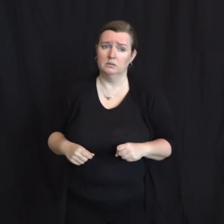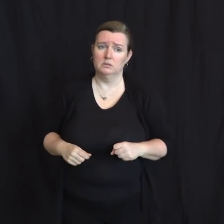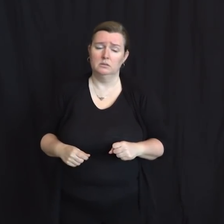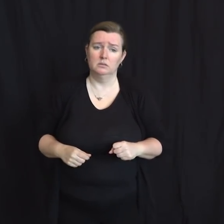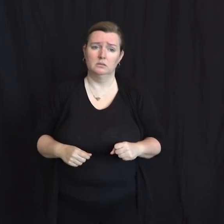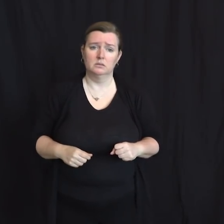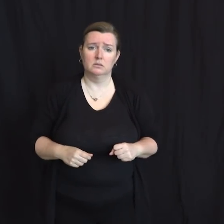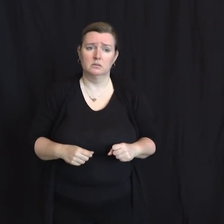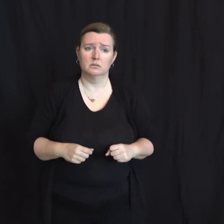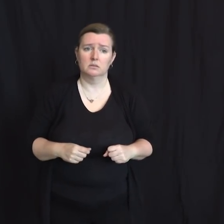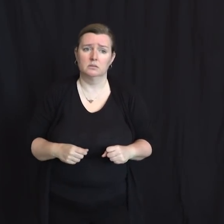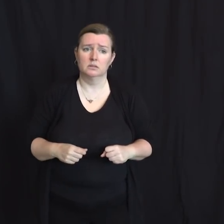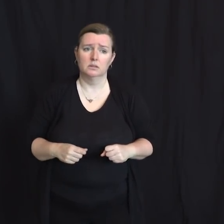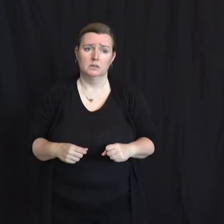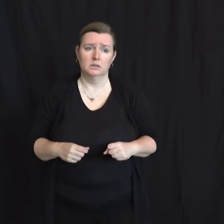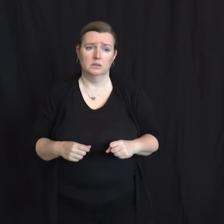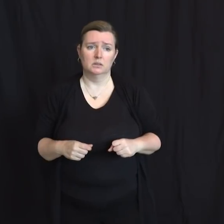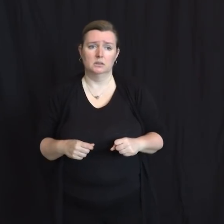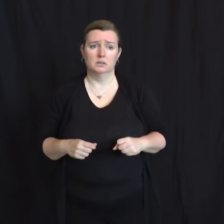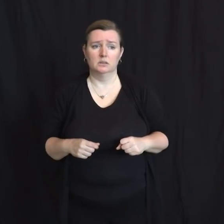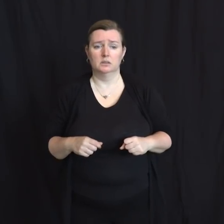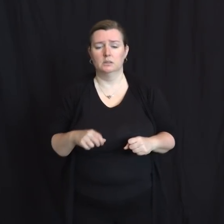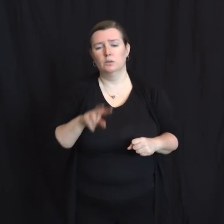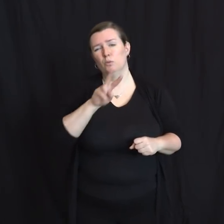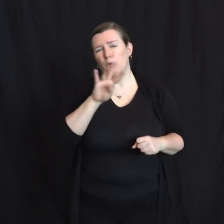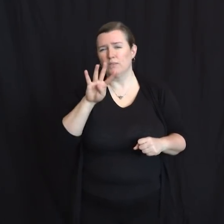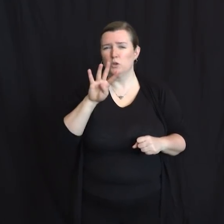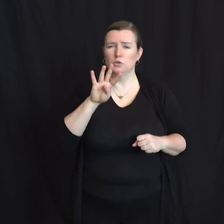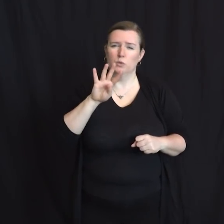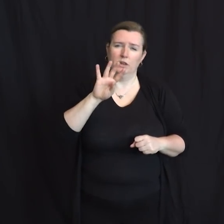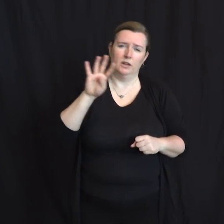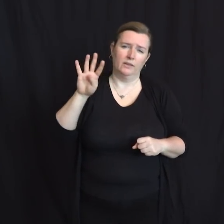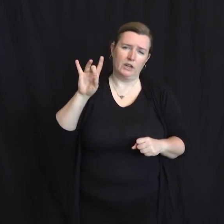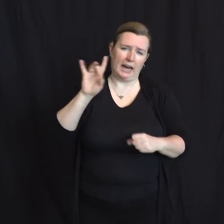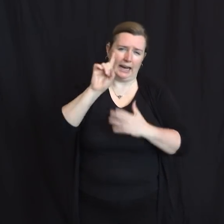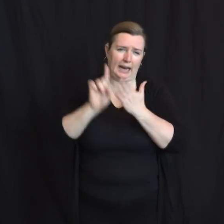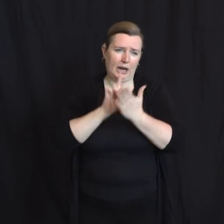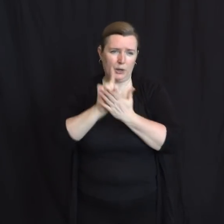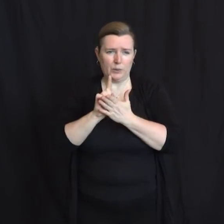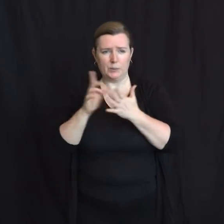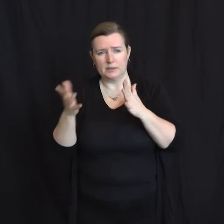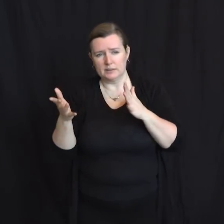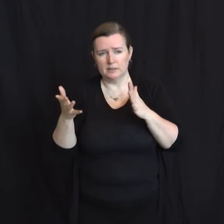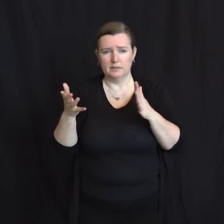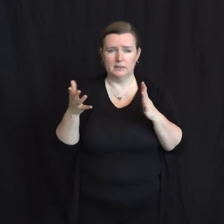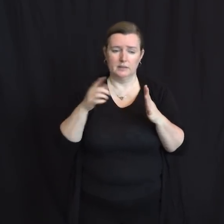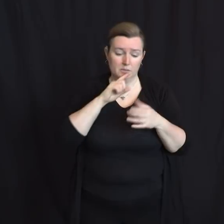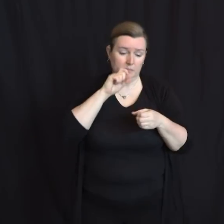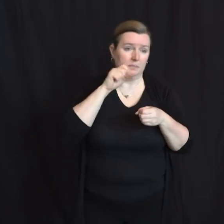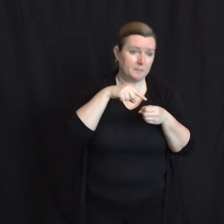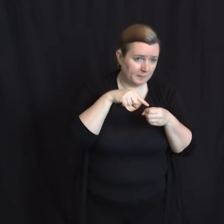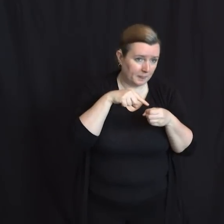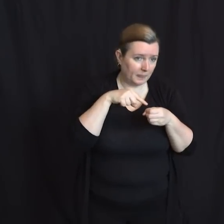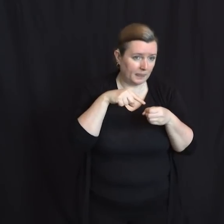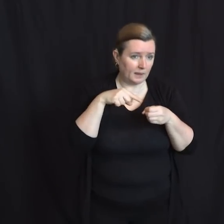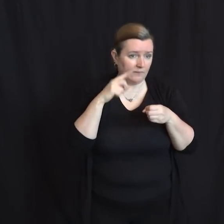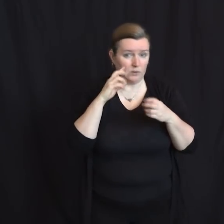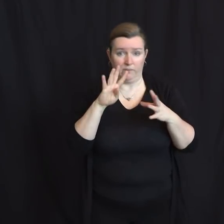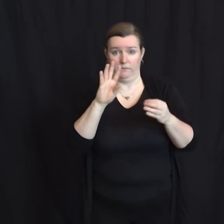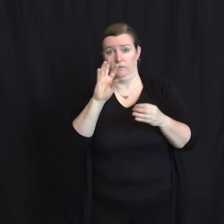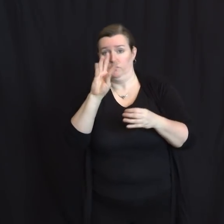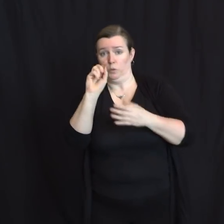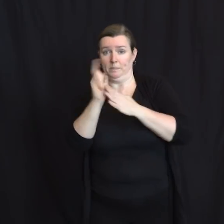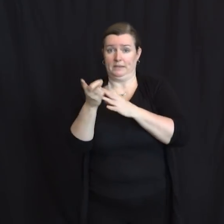The 24, 48 hours. Well, certainly, if we had the saliva test for the point of care test, it would still be